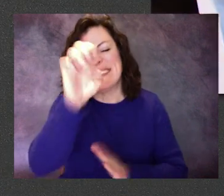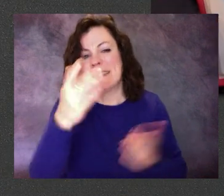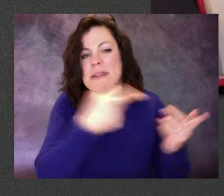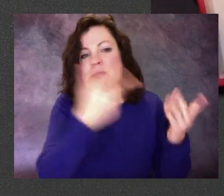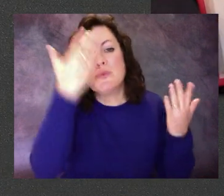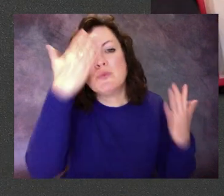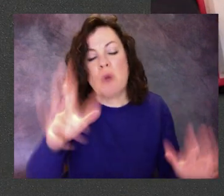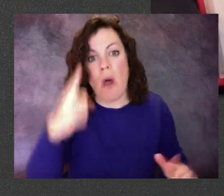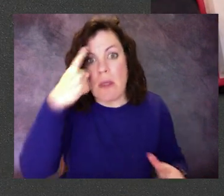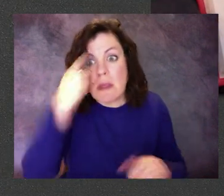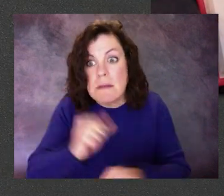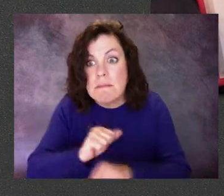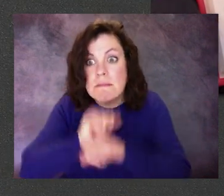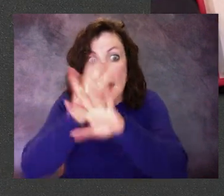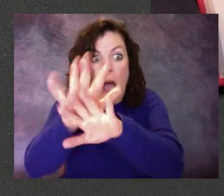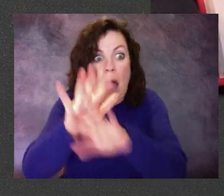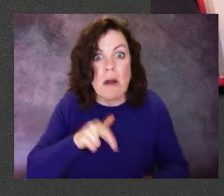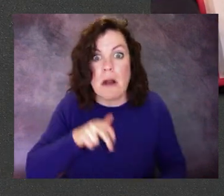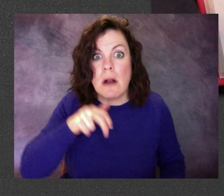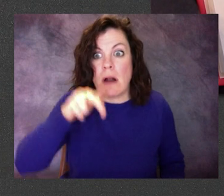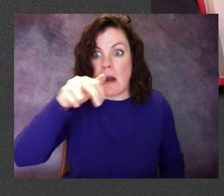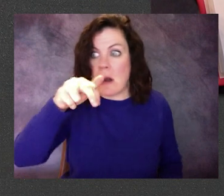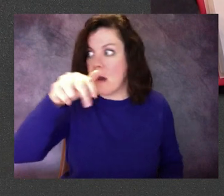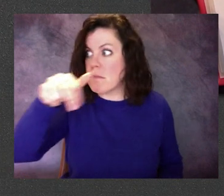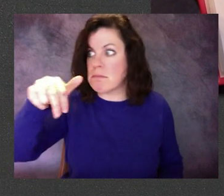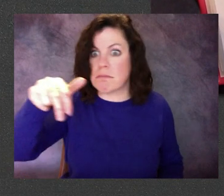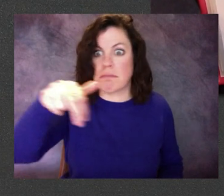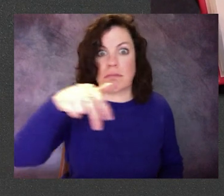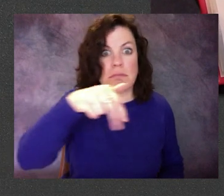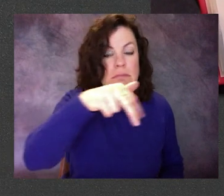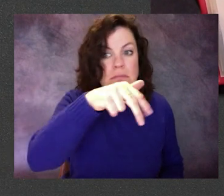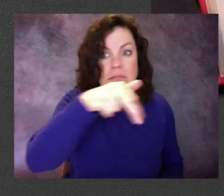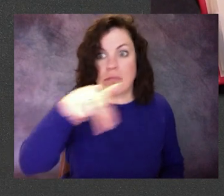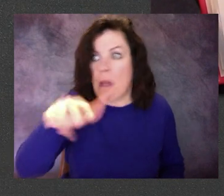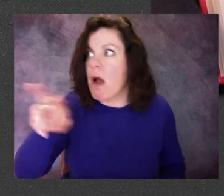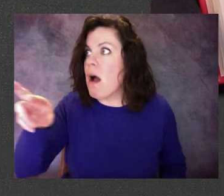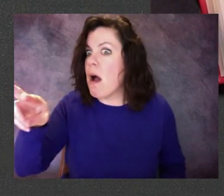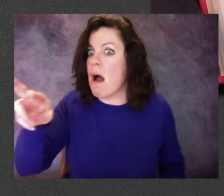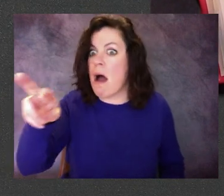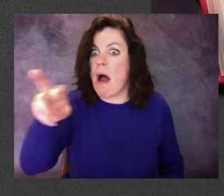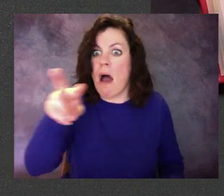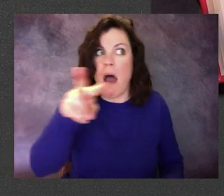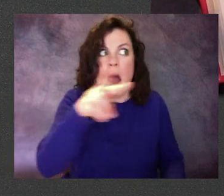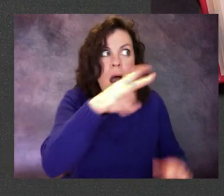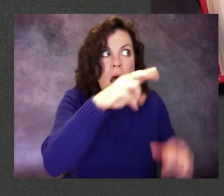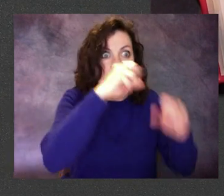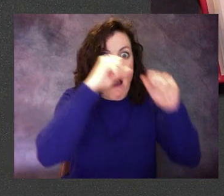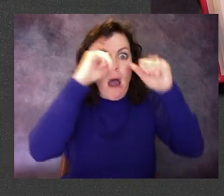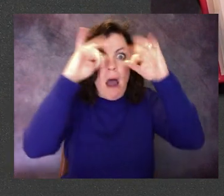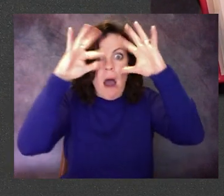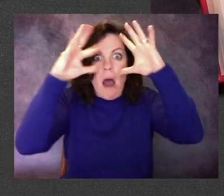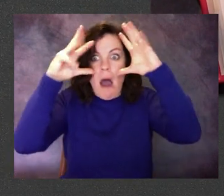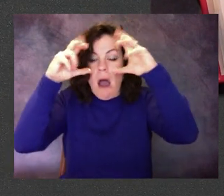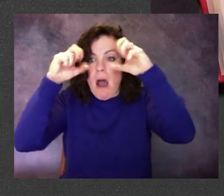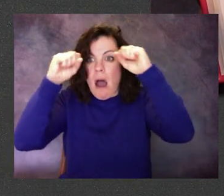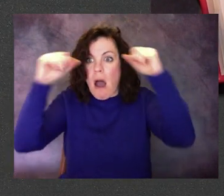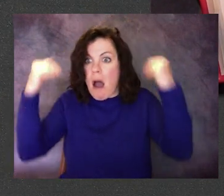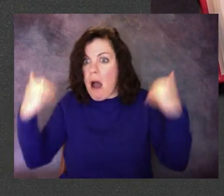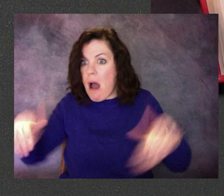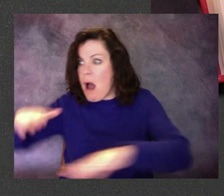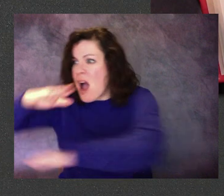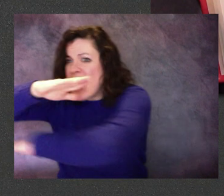mountain. He stepped off the escalator as it reached the next floor, and there before his eyes was a most amazing